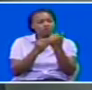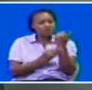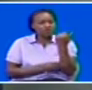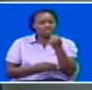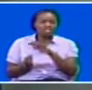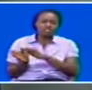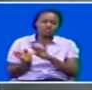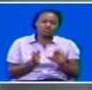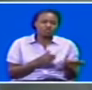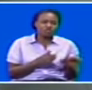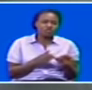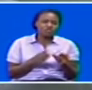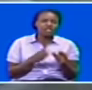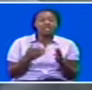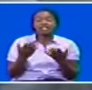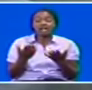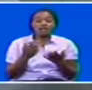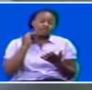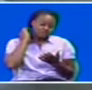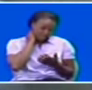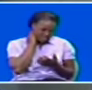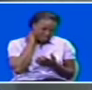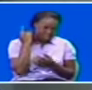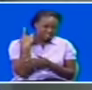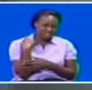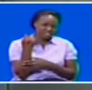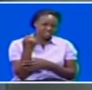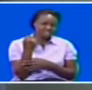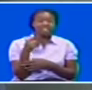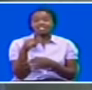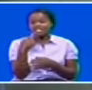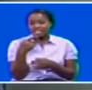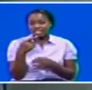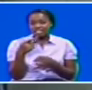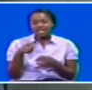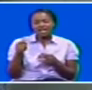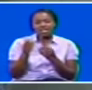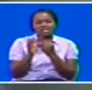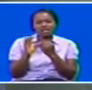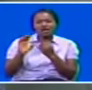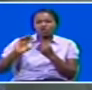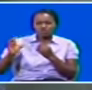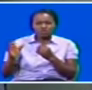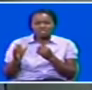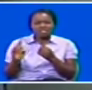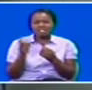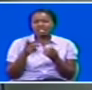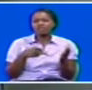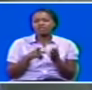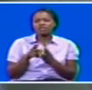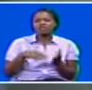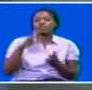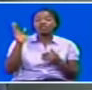In this memorandum, the president has said marginalized communities should not be paid more than